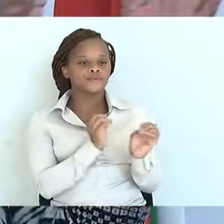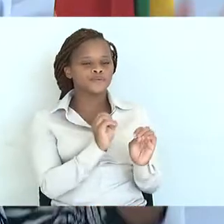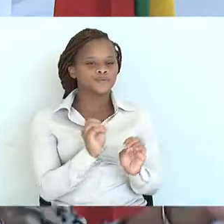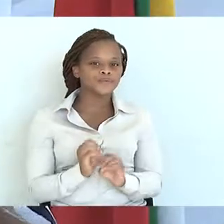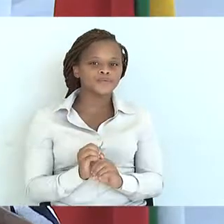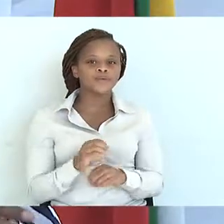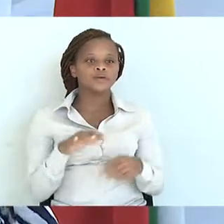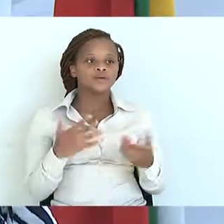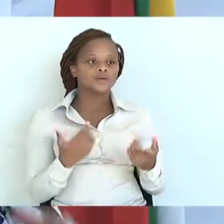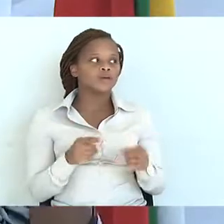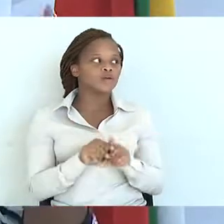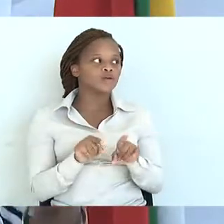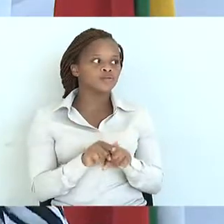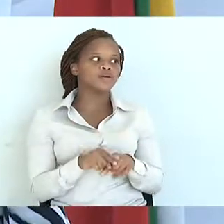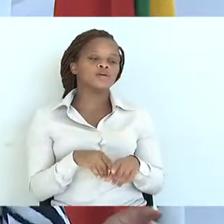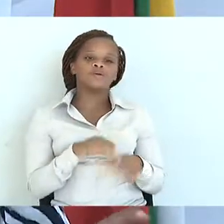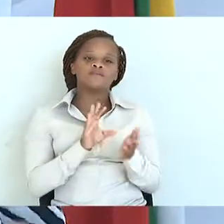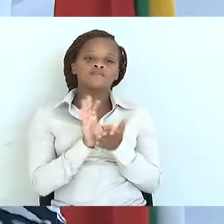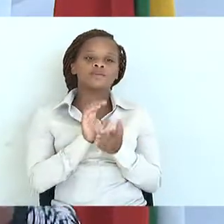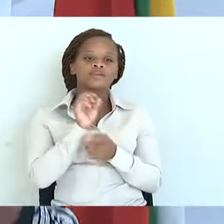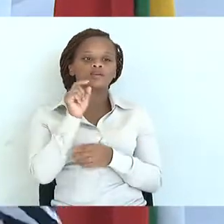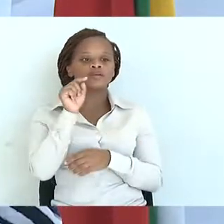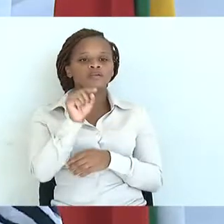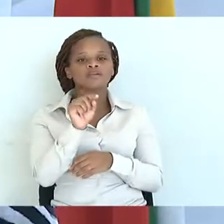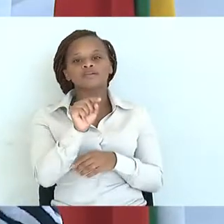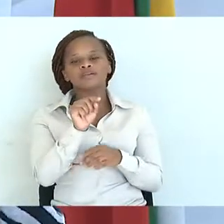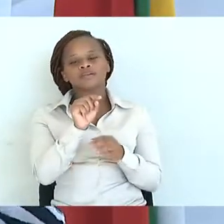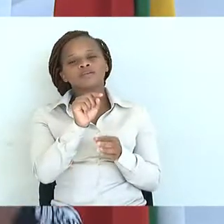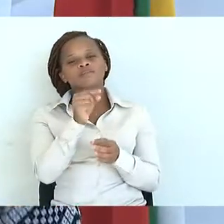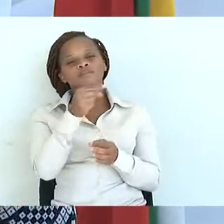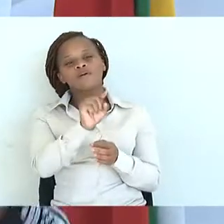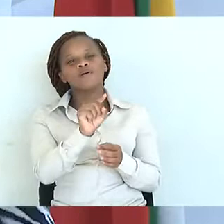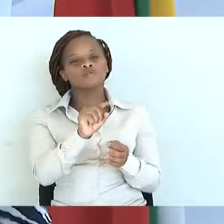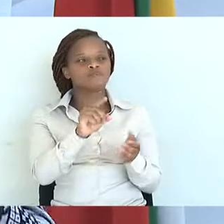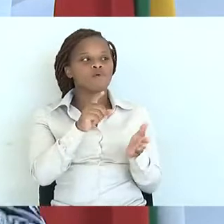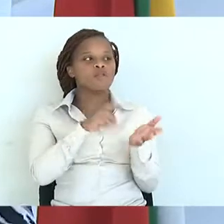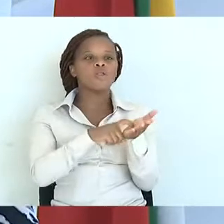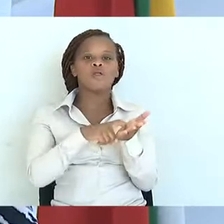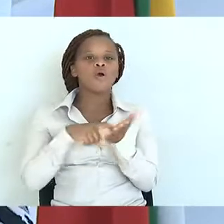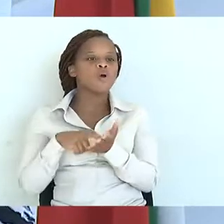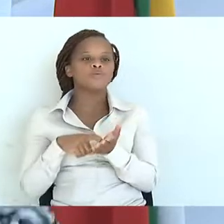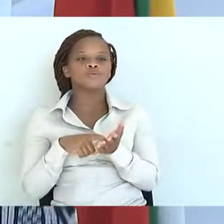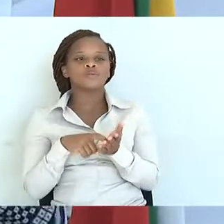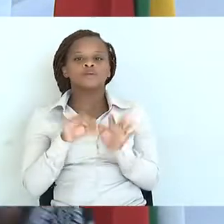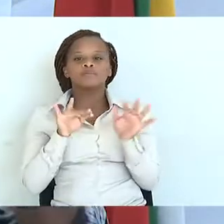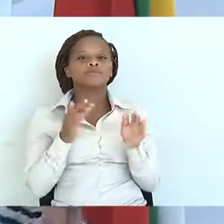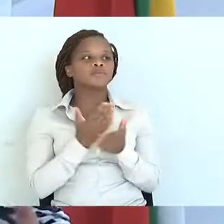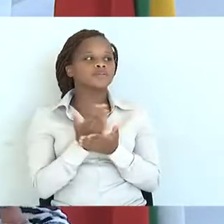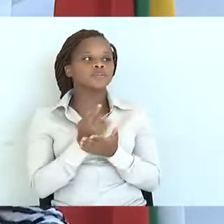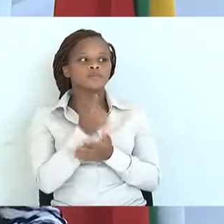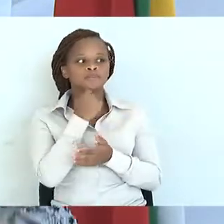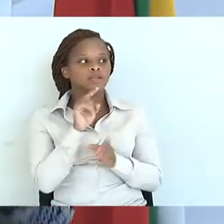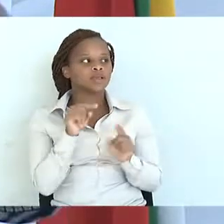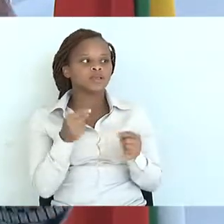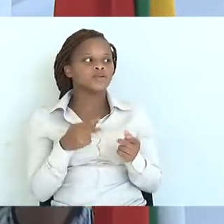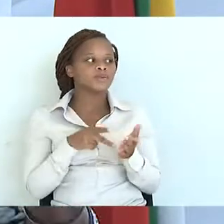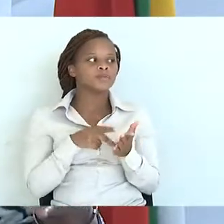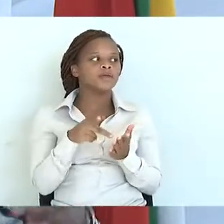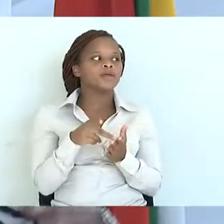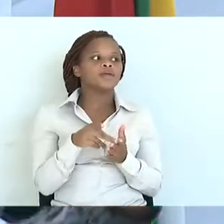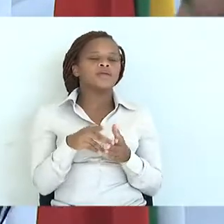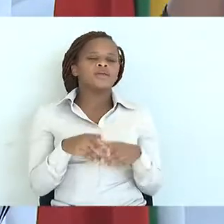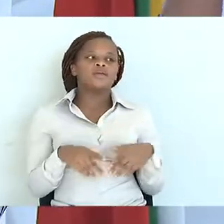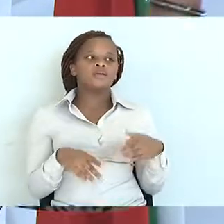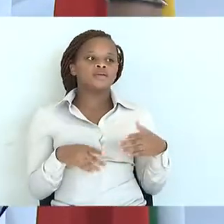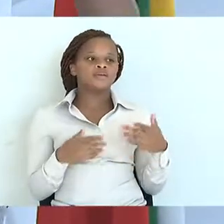kune-funding ye-loan le uthola ukuthi abantu abaningi bathi asikwazi nokuyibhadala, kodwa kune-funding ye-equity where if une-company nifuna ukwenza into